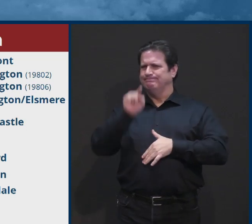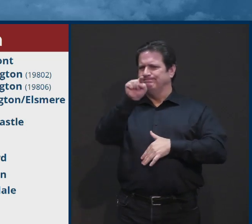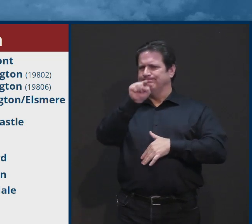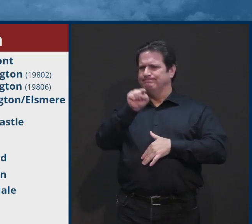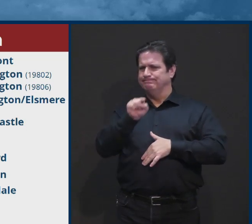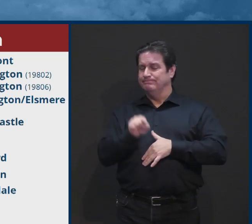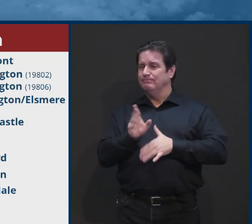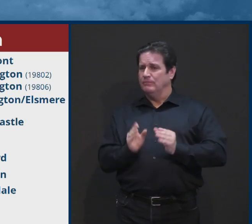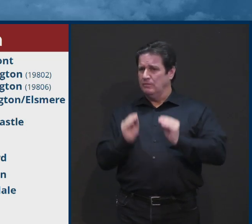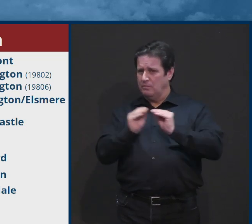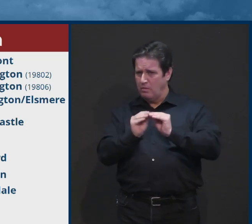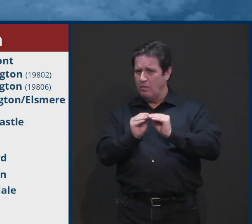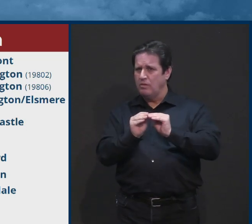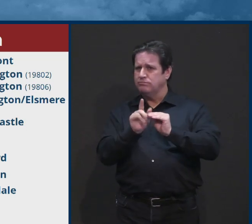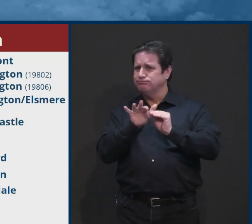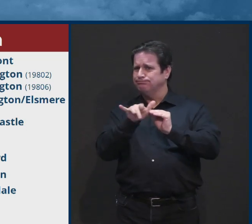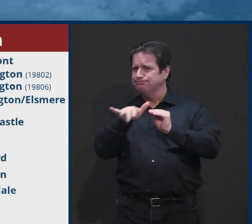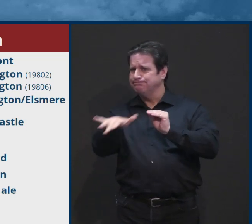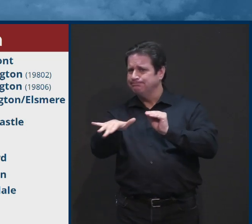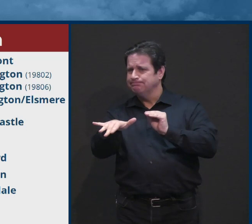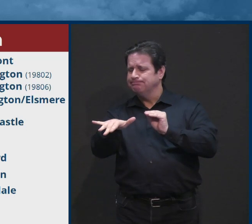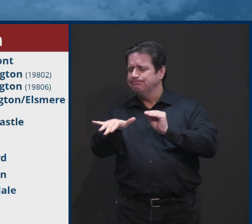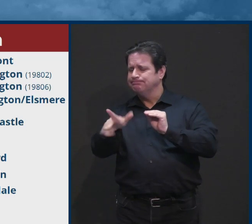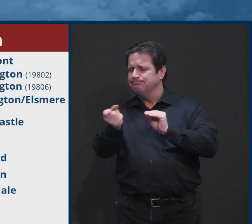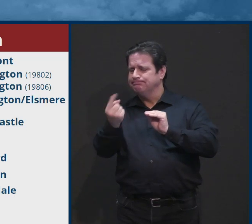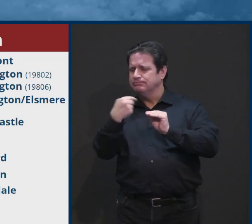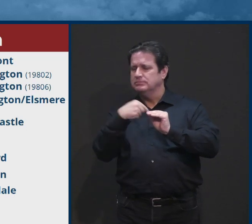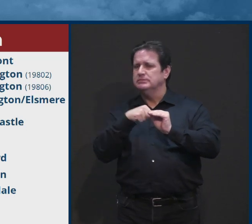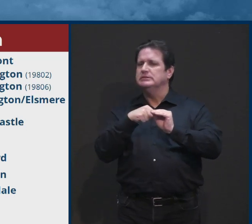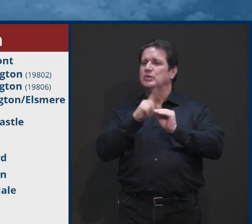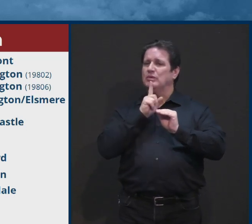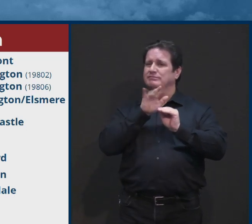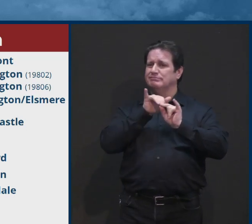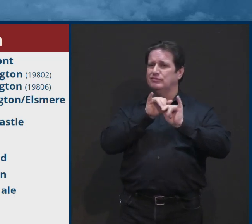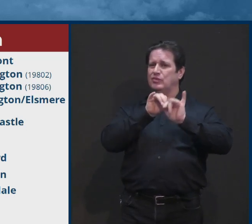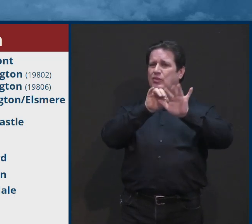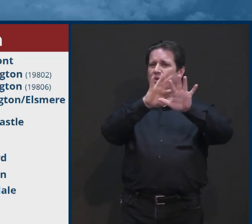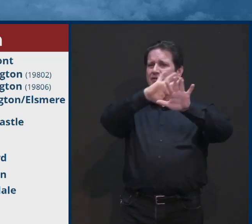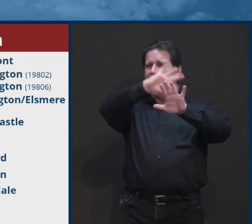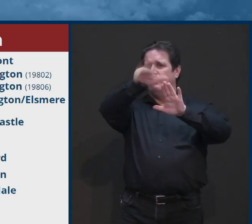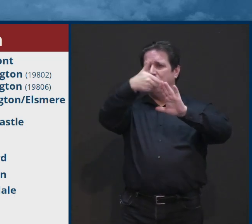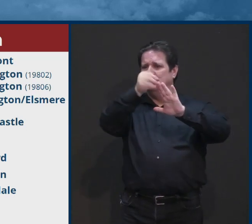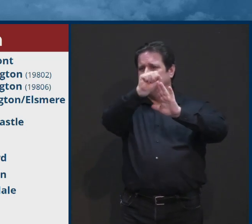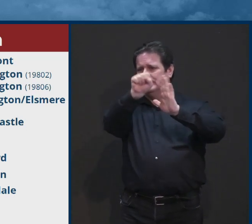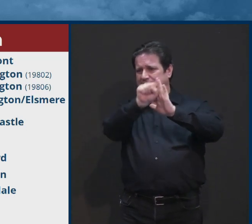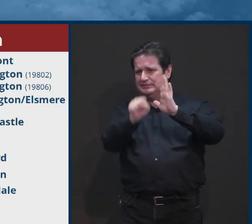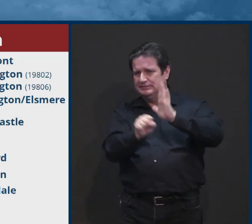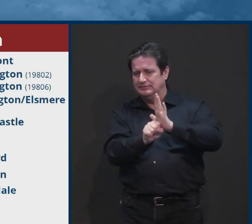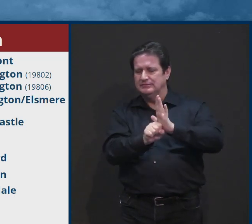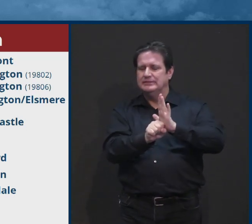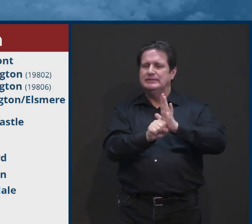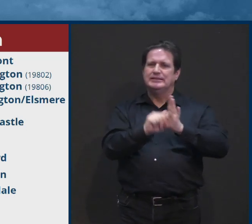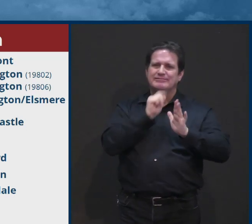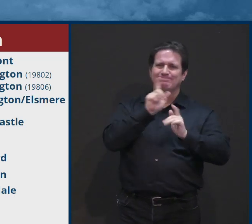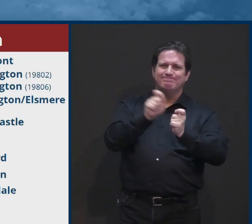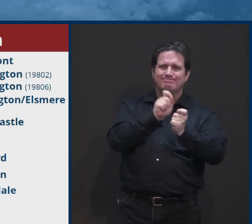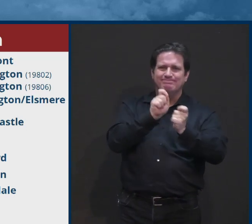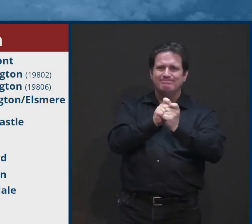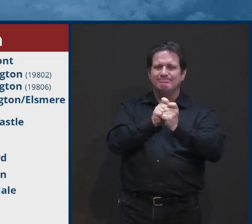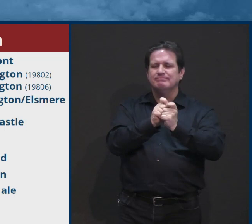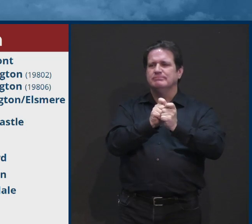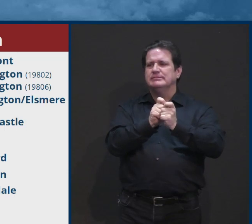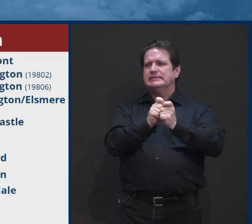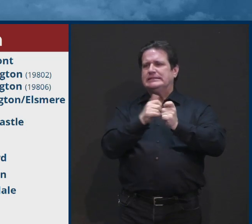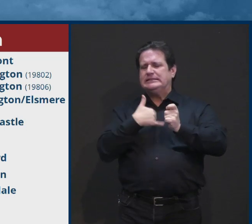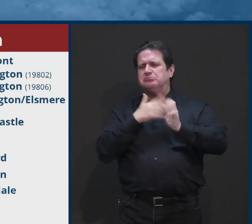seeing more spread, but really the spread is throughout the state. So there is no area in our state right now